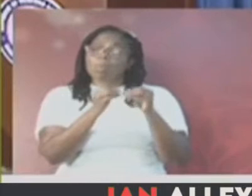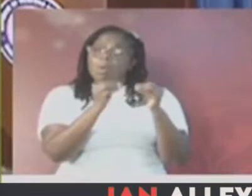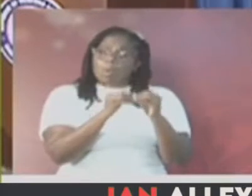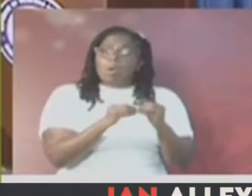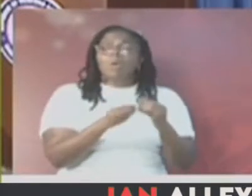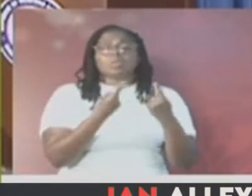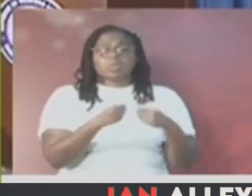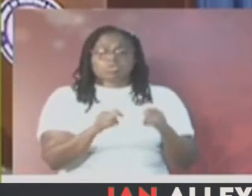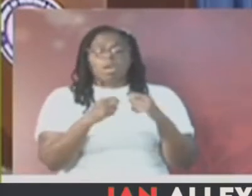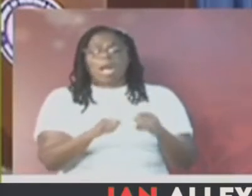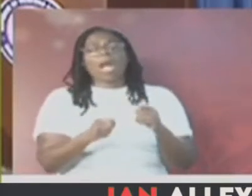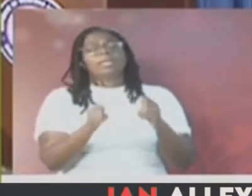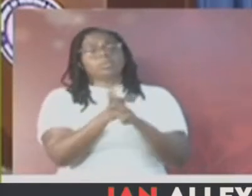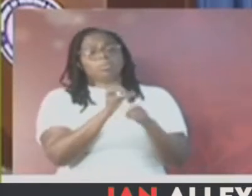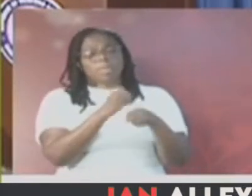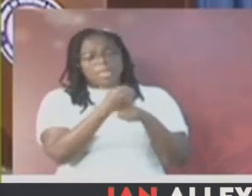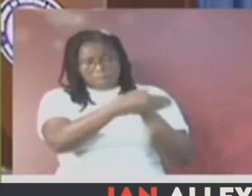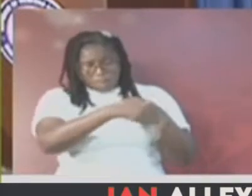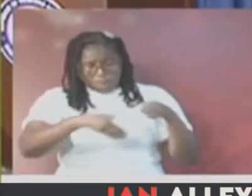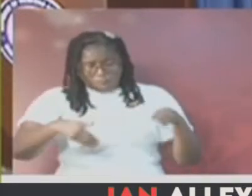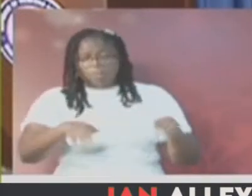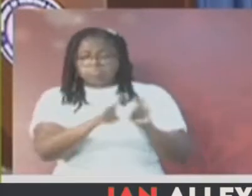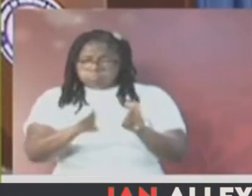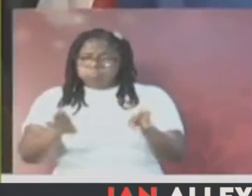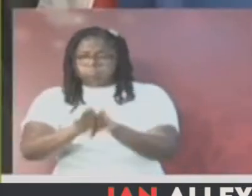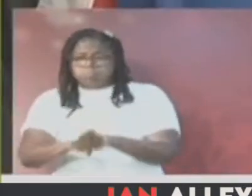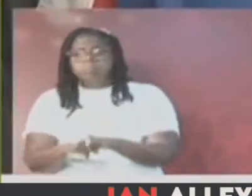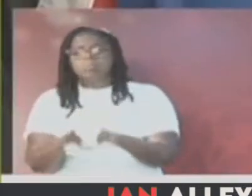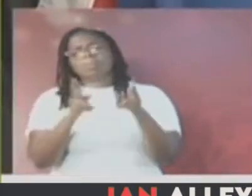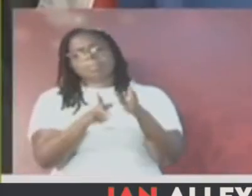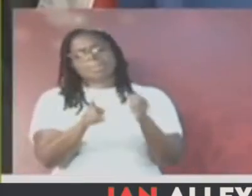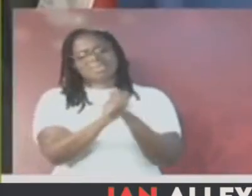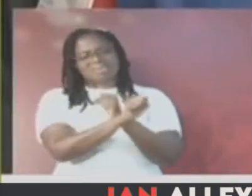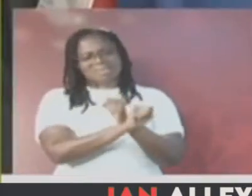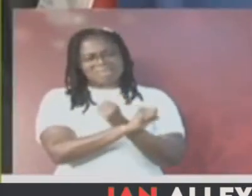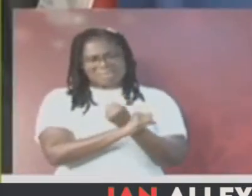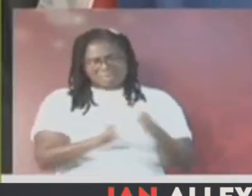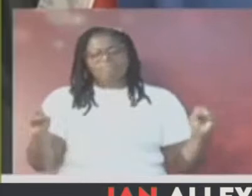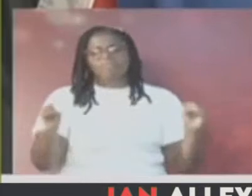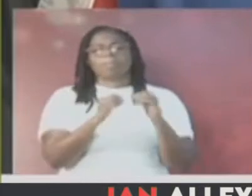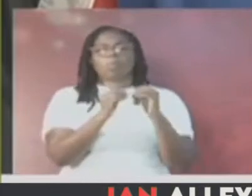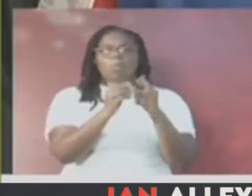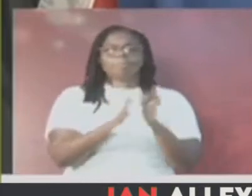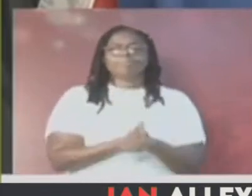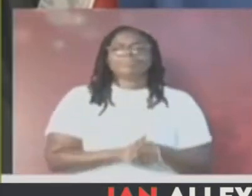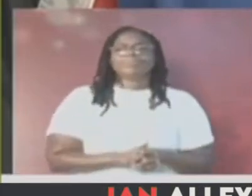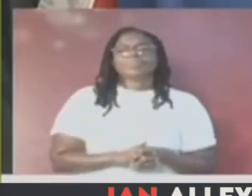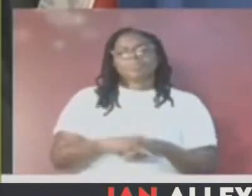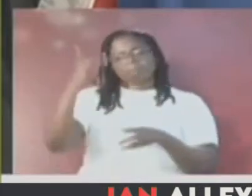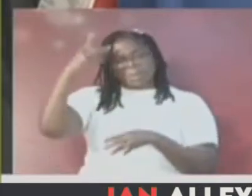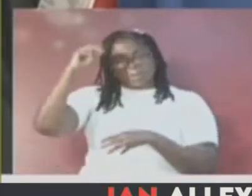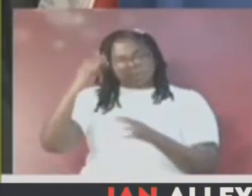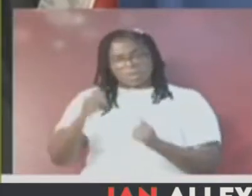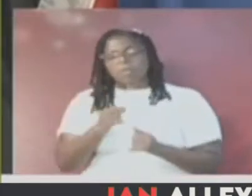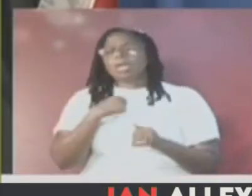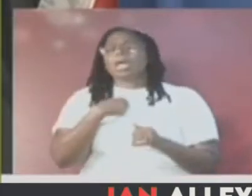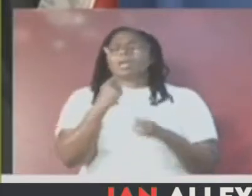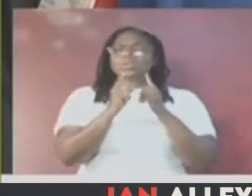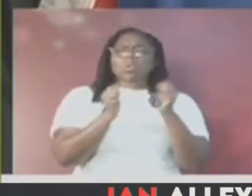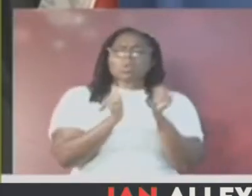I was talking to one of my CARICOM colleagues yesterday. We always in communication on these